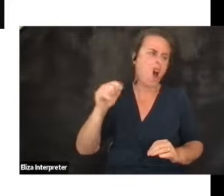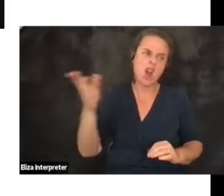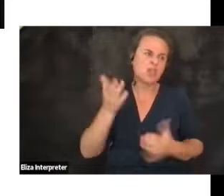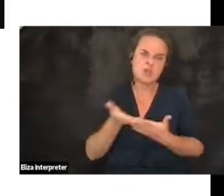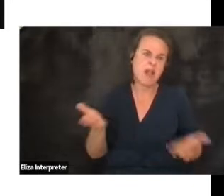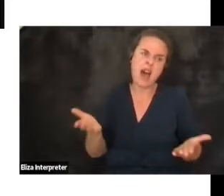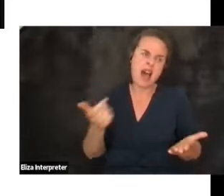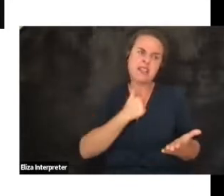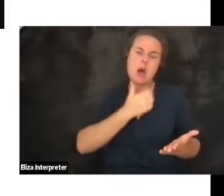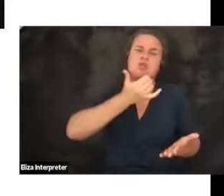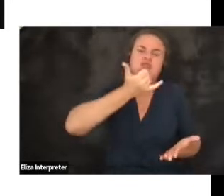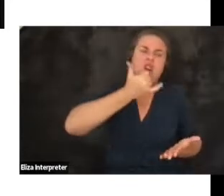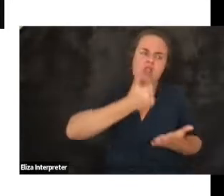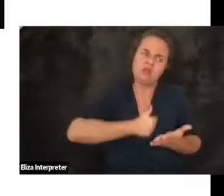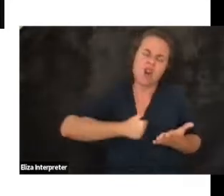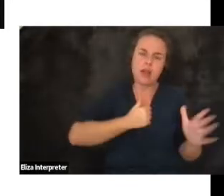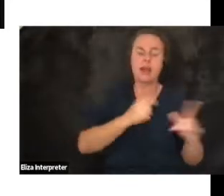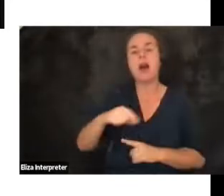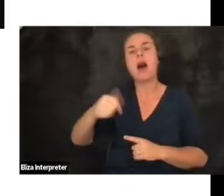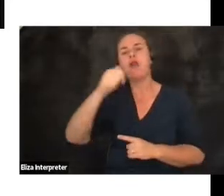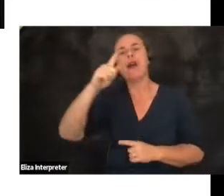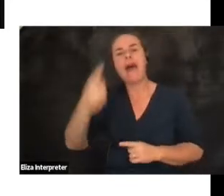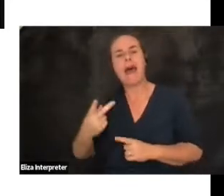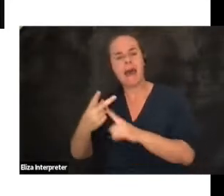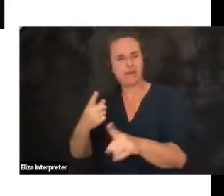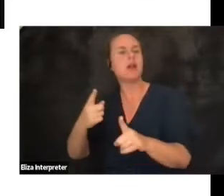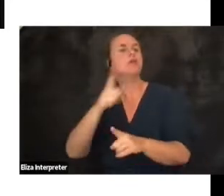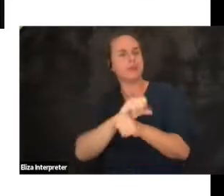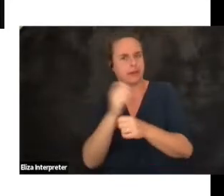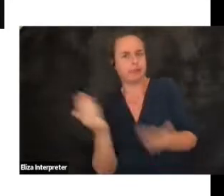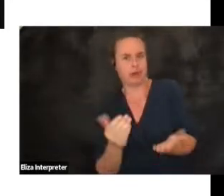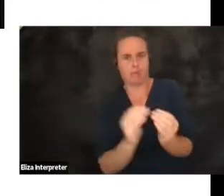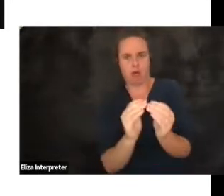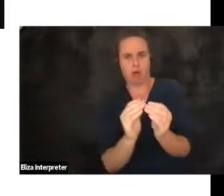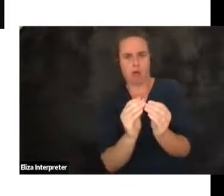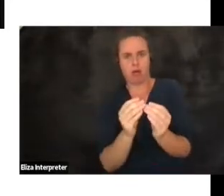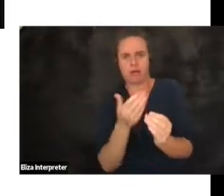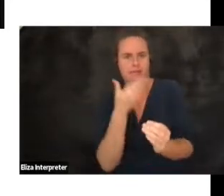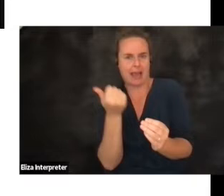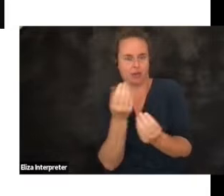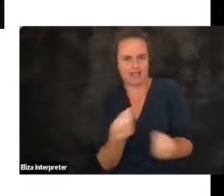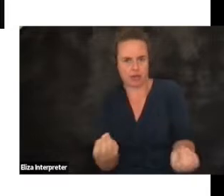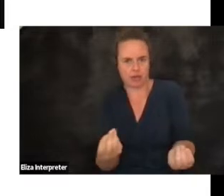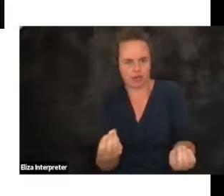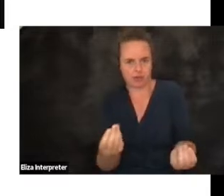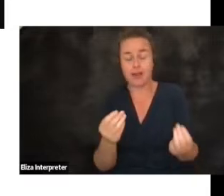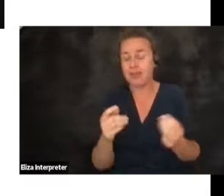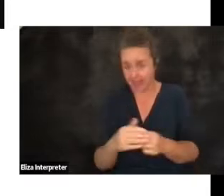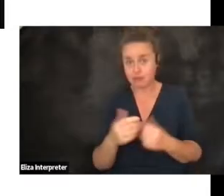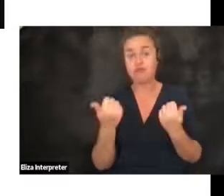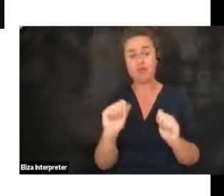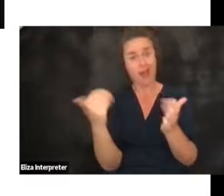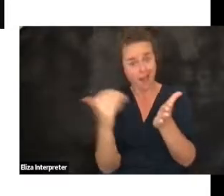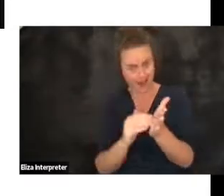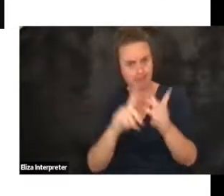And then in the second round, the adults promised that they would bring new and better stickers in addition to those